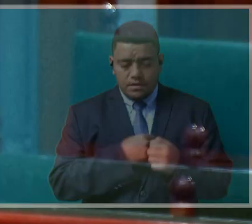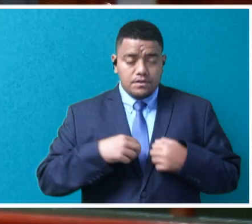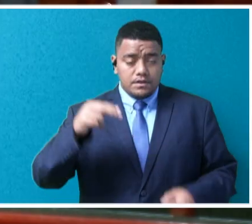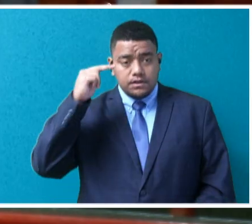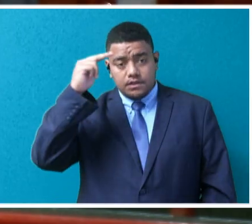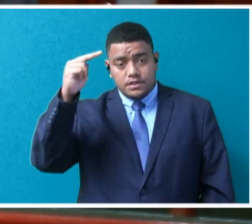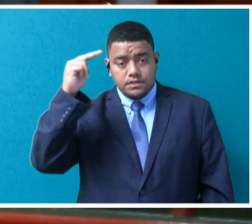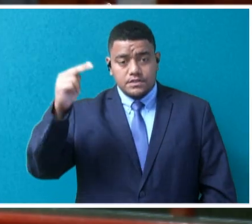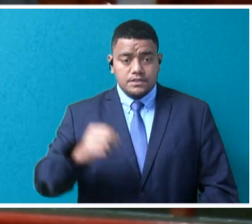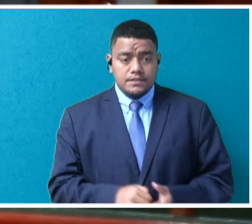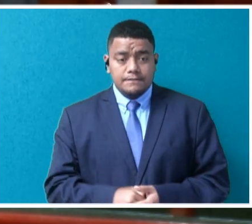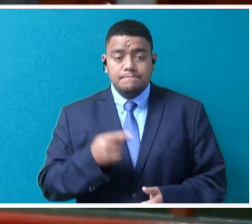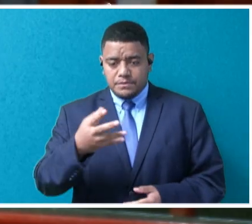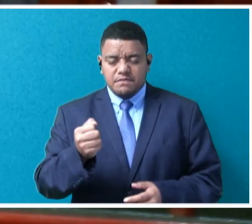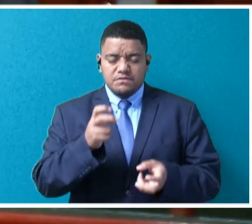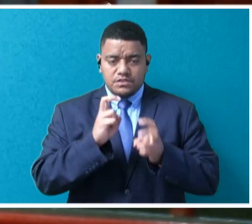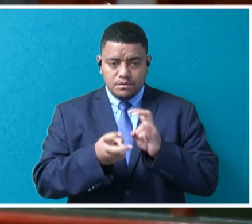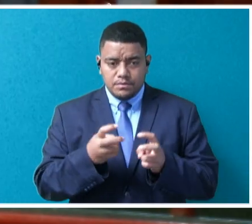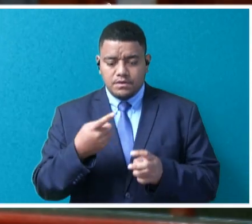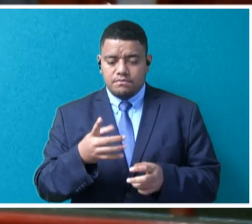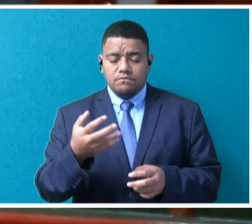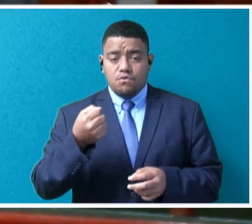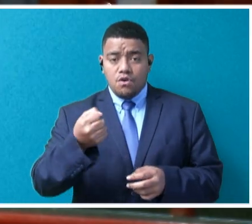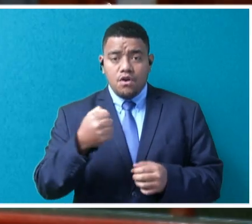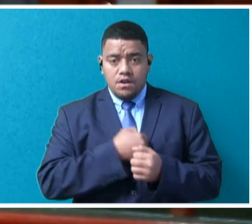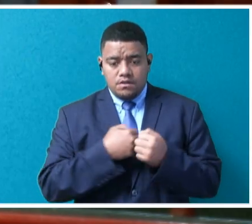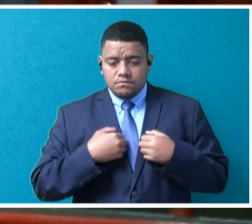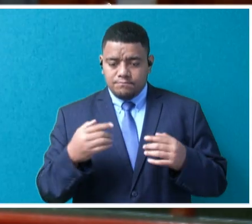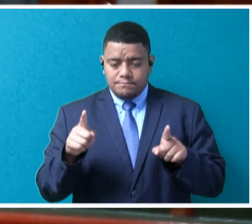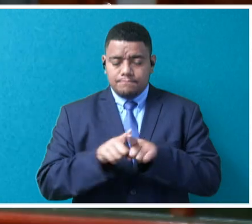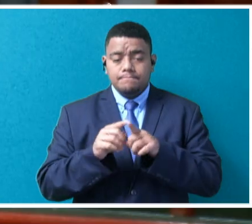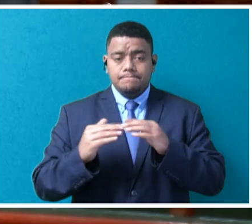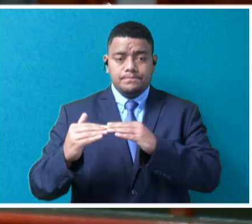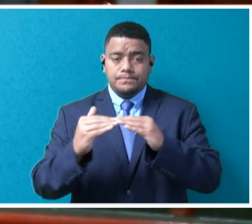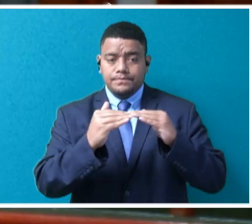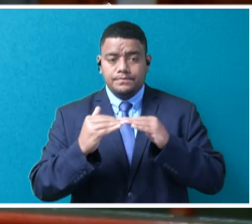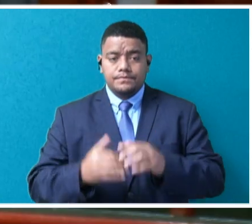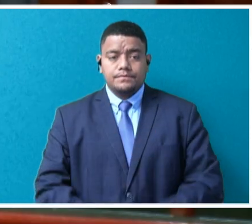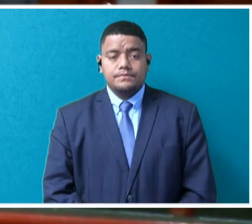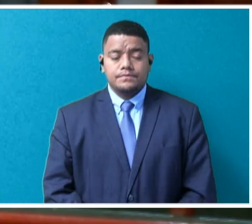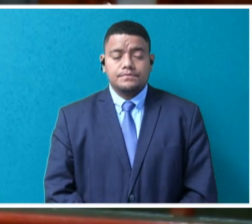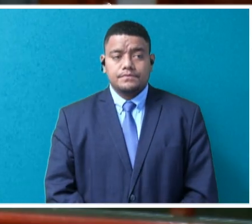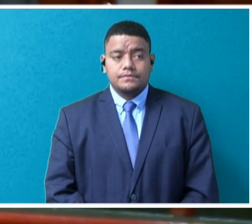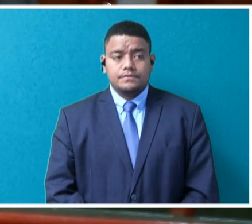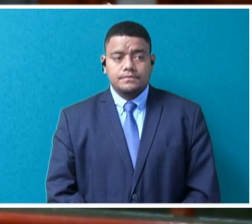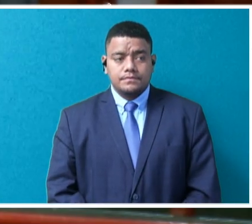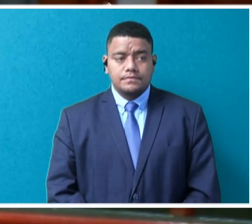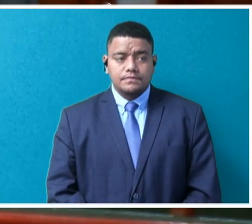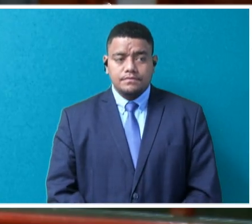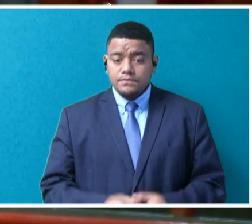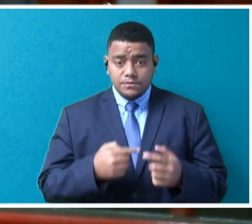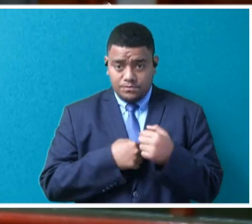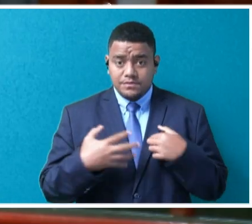nation has traveled in securing or upholding our sovereignties. Mr. Speaker, sir, along this journey we